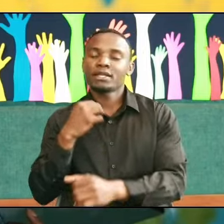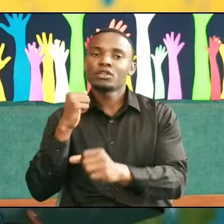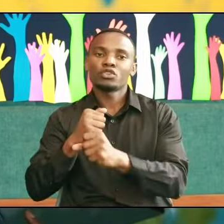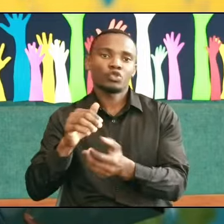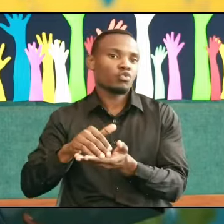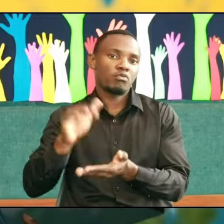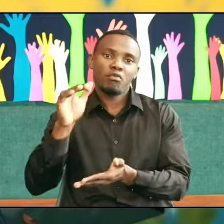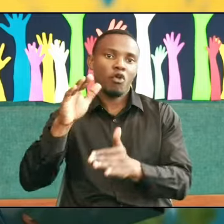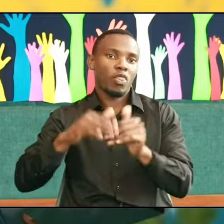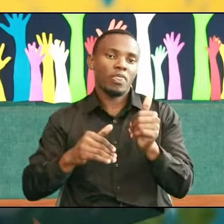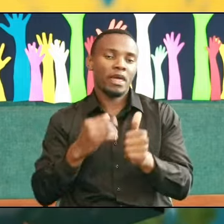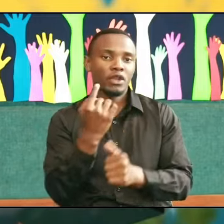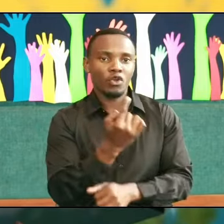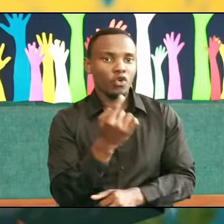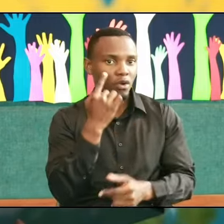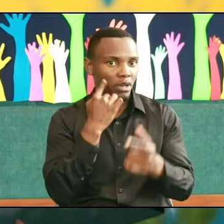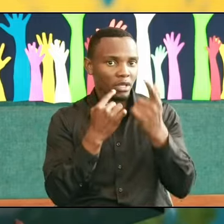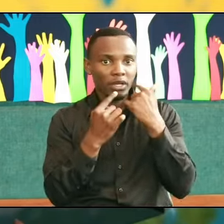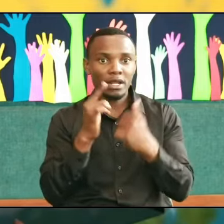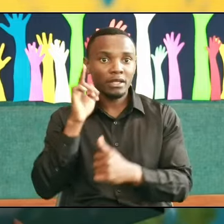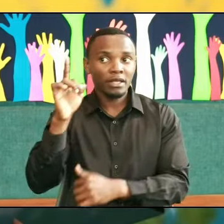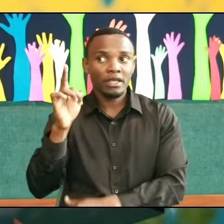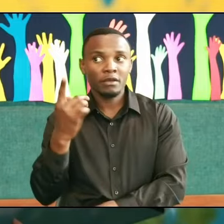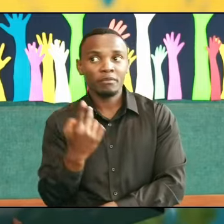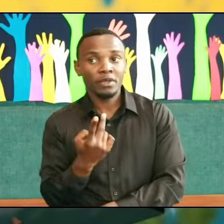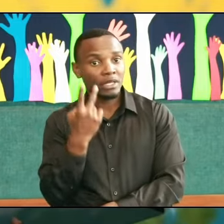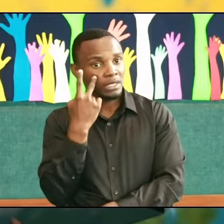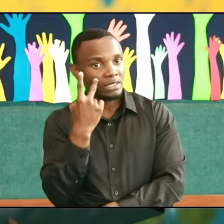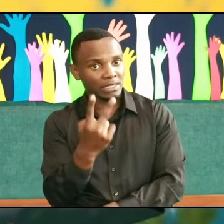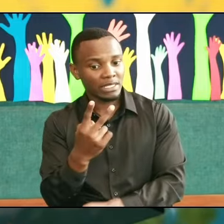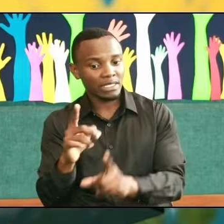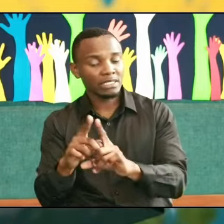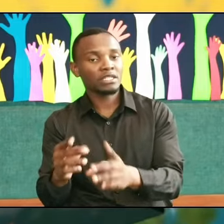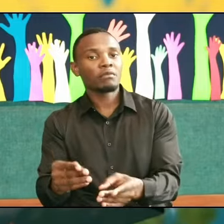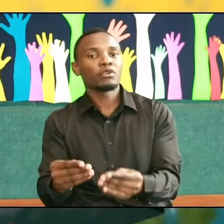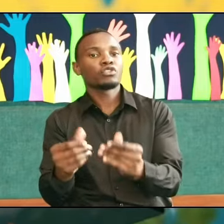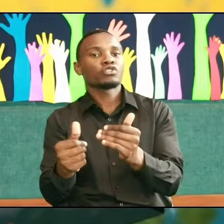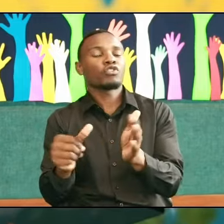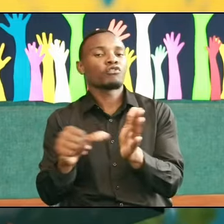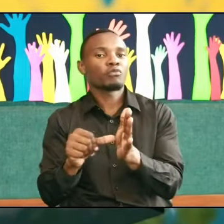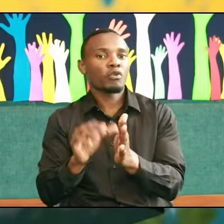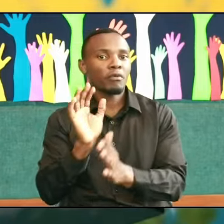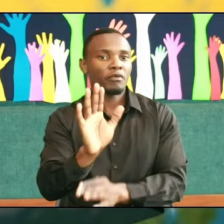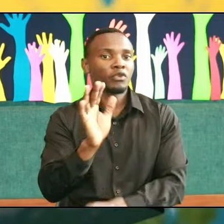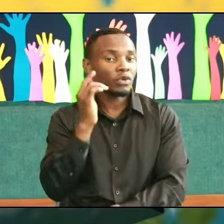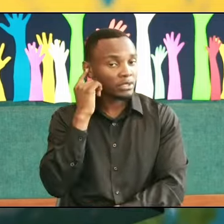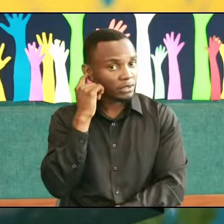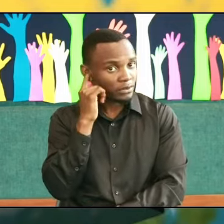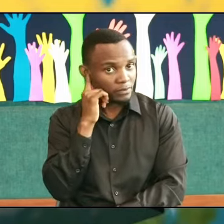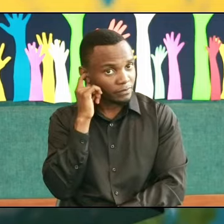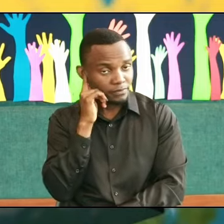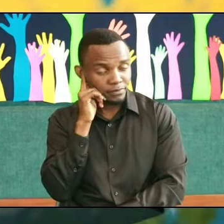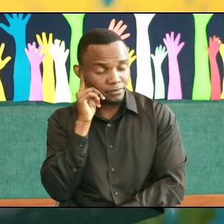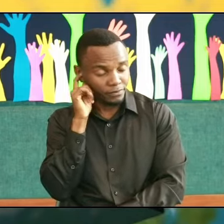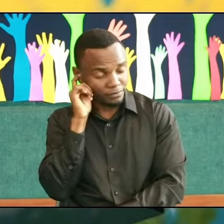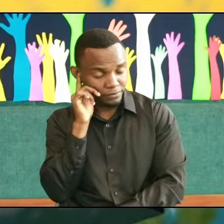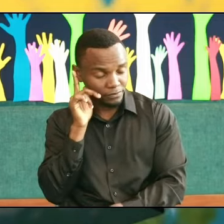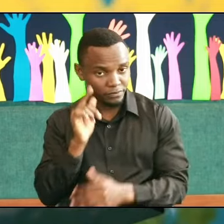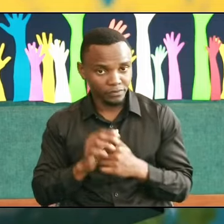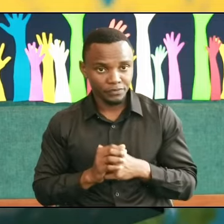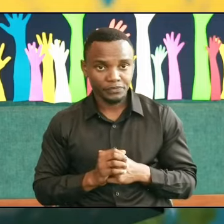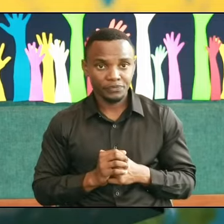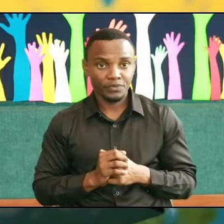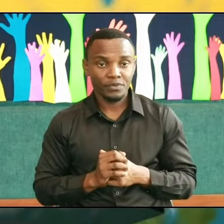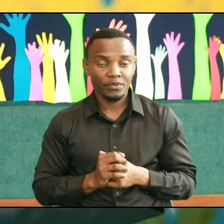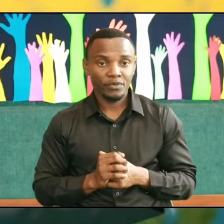just crying. He solves your problems. Praise God. That's what my God can